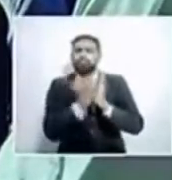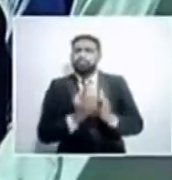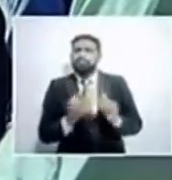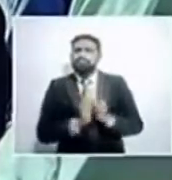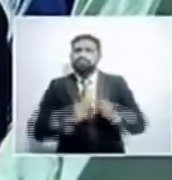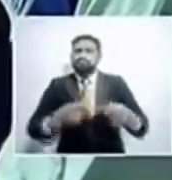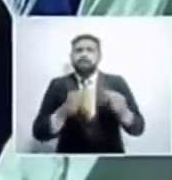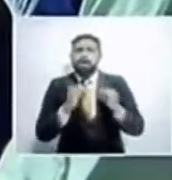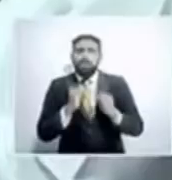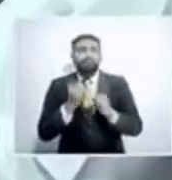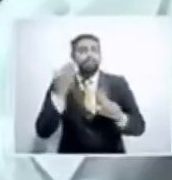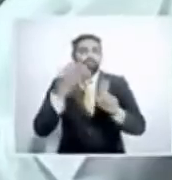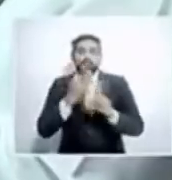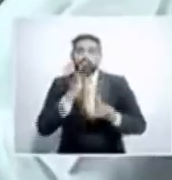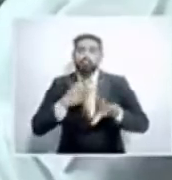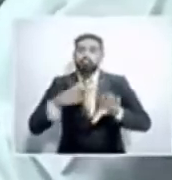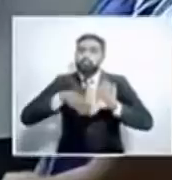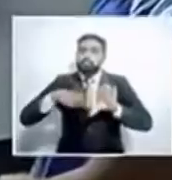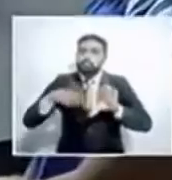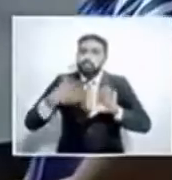foreign employment opportunities.